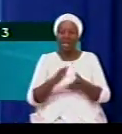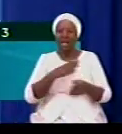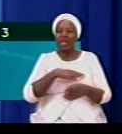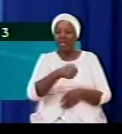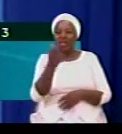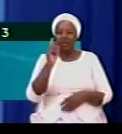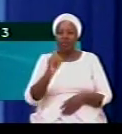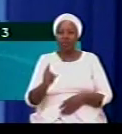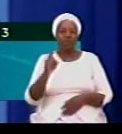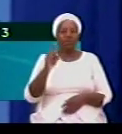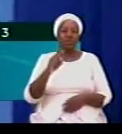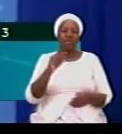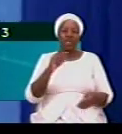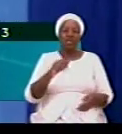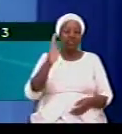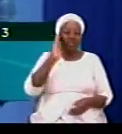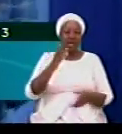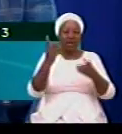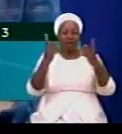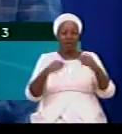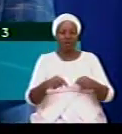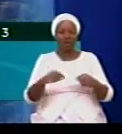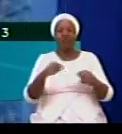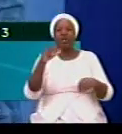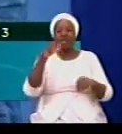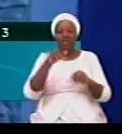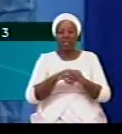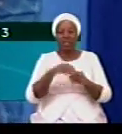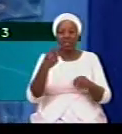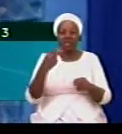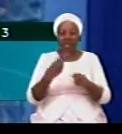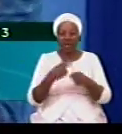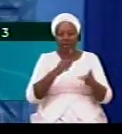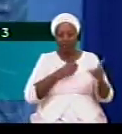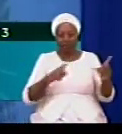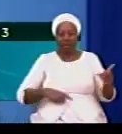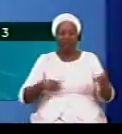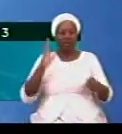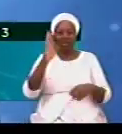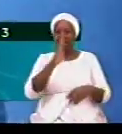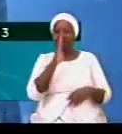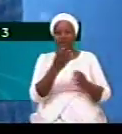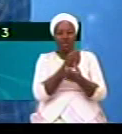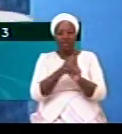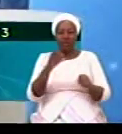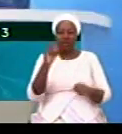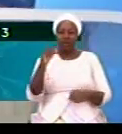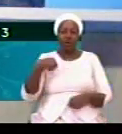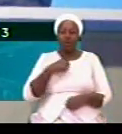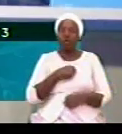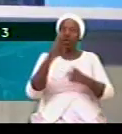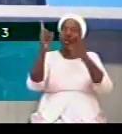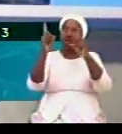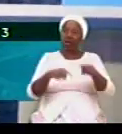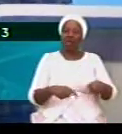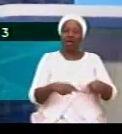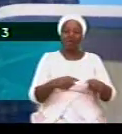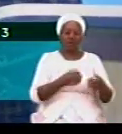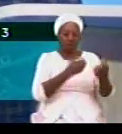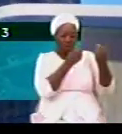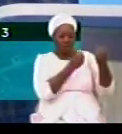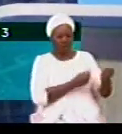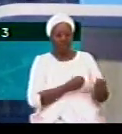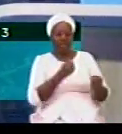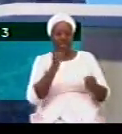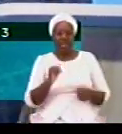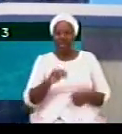the Lord shall be saved. So we come confidently. Not only that, by his